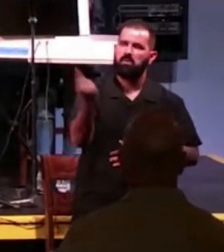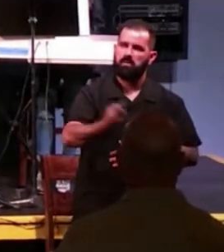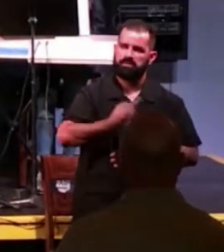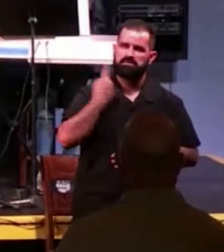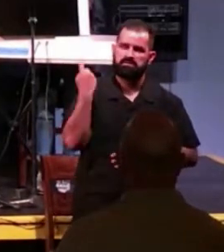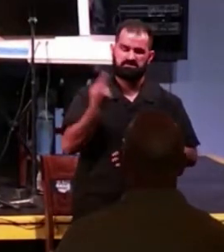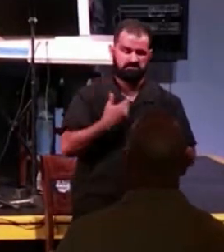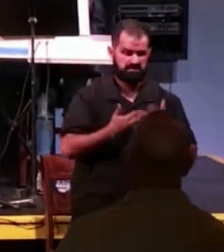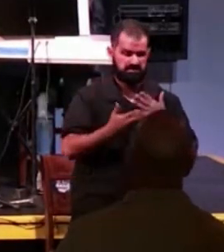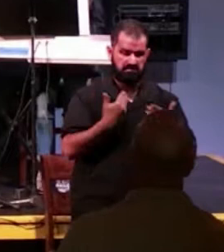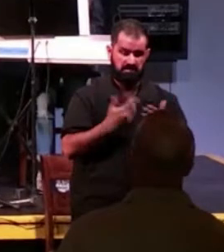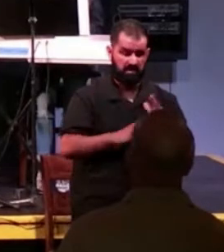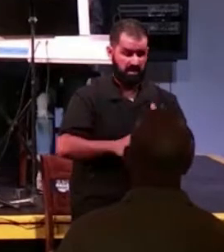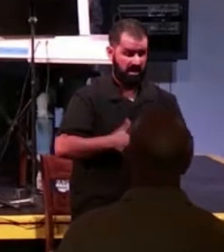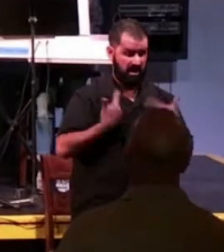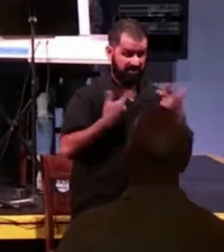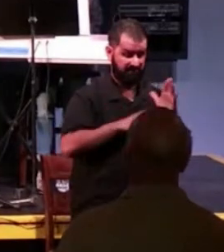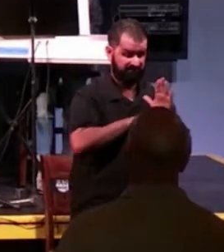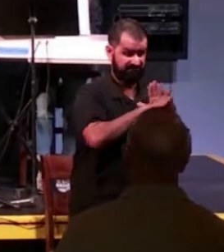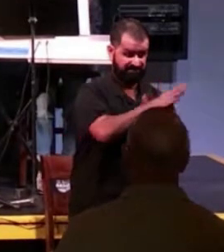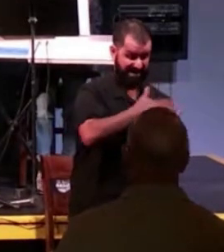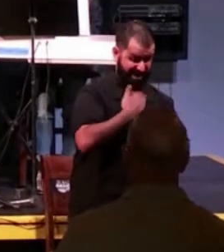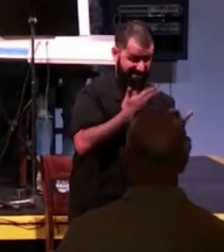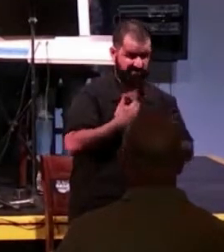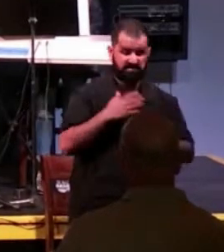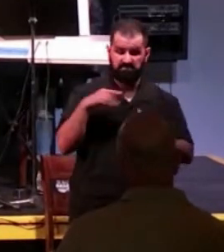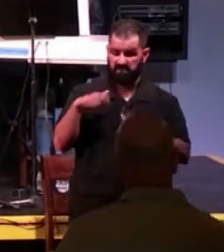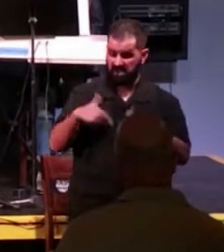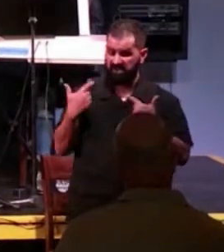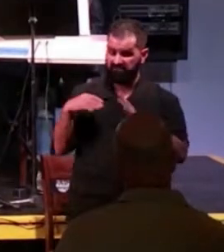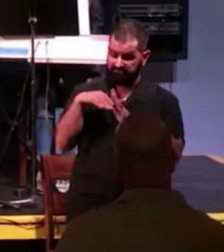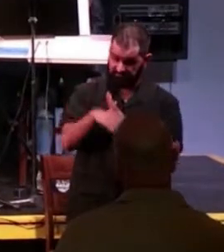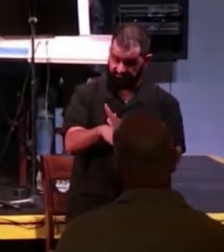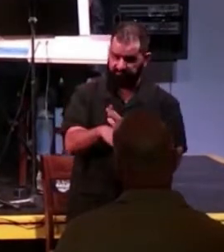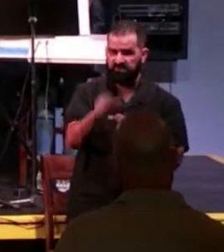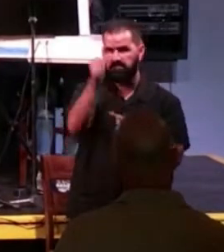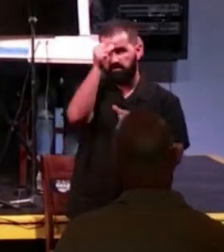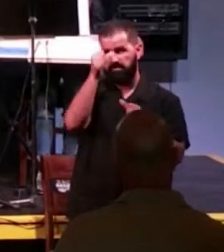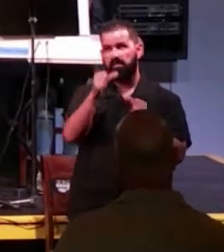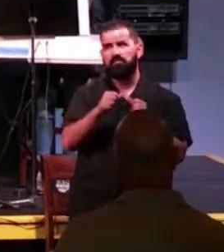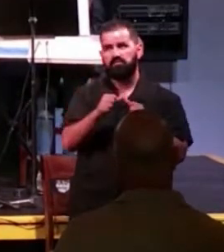When life is good, we should be happy, but when life is bad, we should consider you're still God.